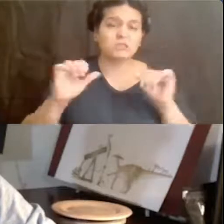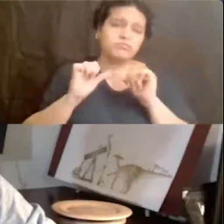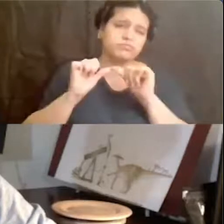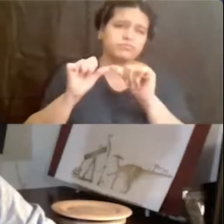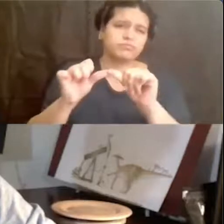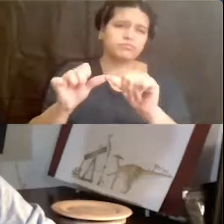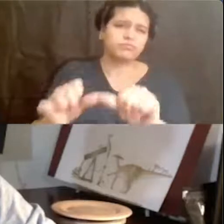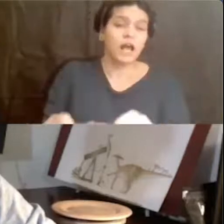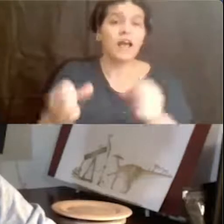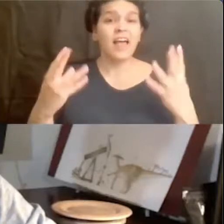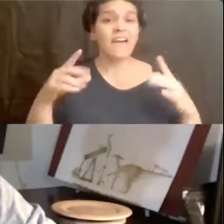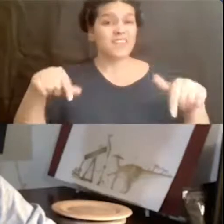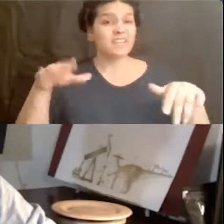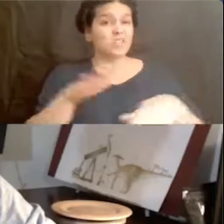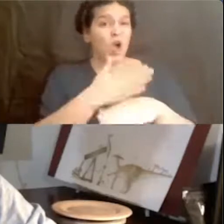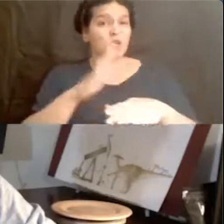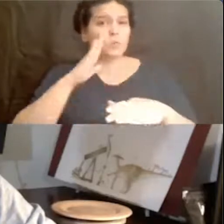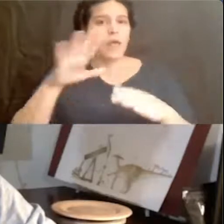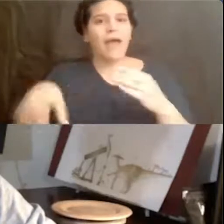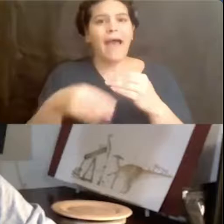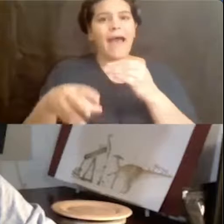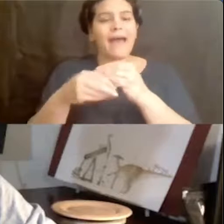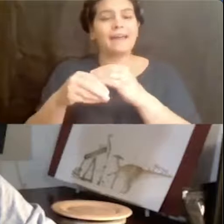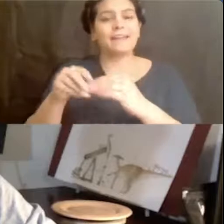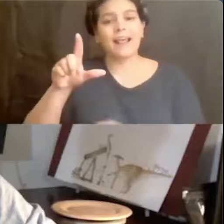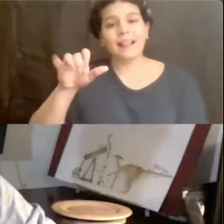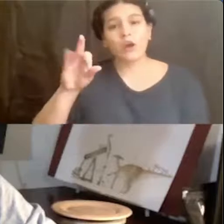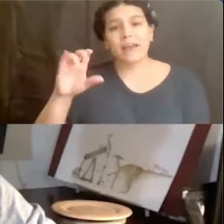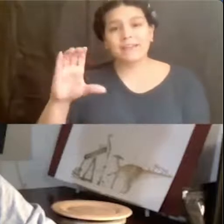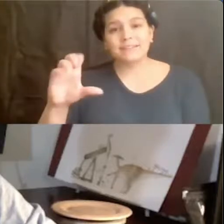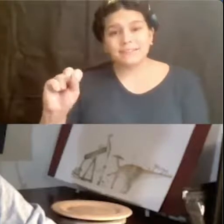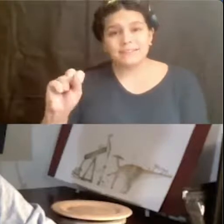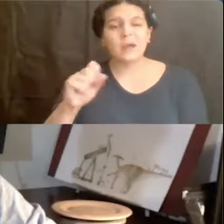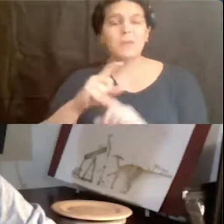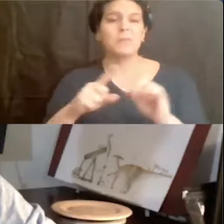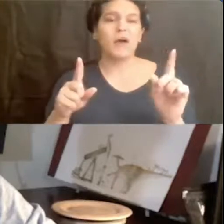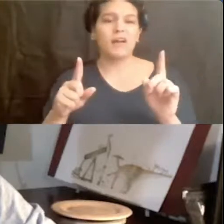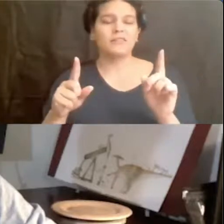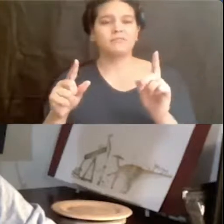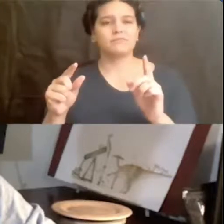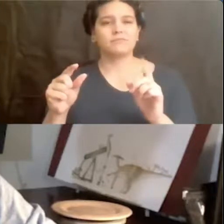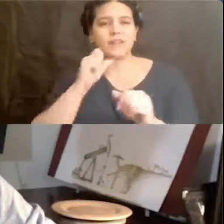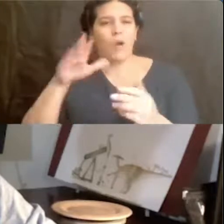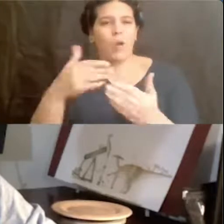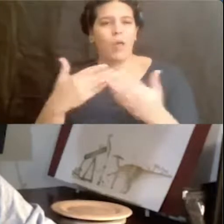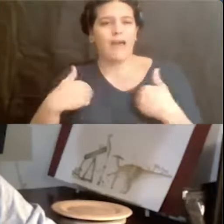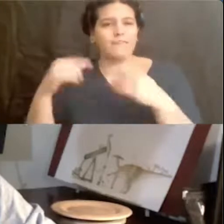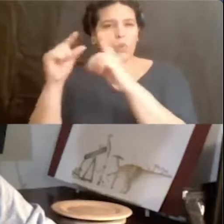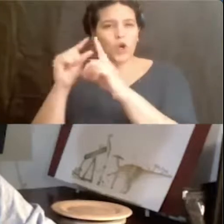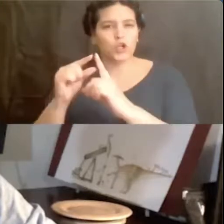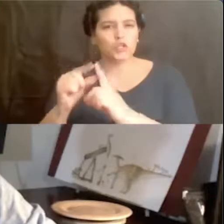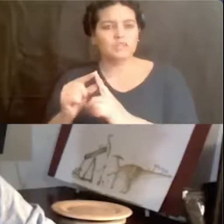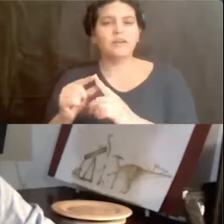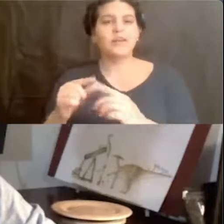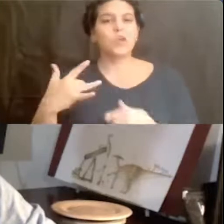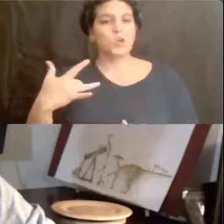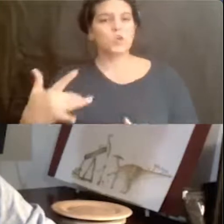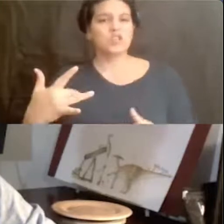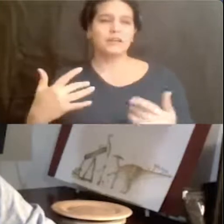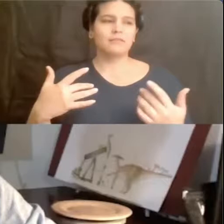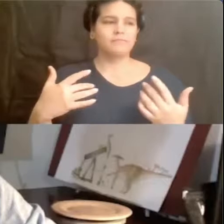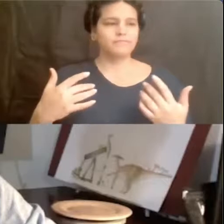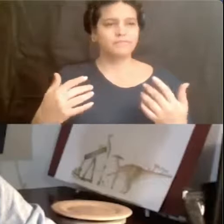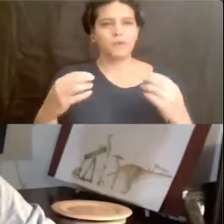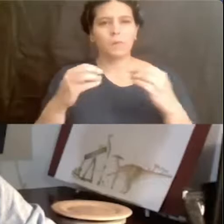some lyrics, but a lot of it is vocables. So it's really good, you know, especially once you feel that rhythm to kind